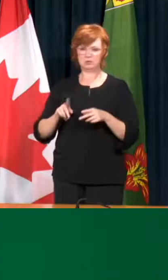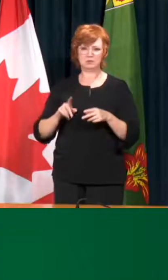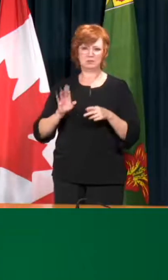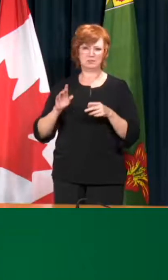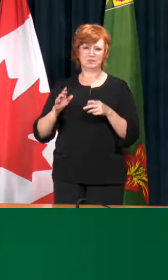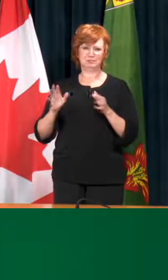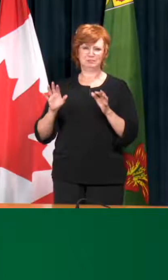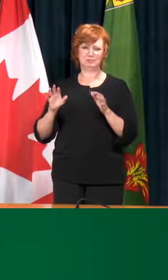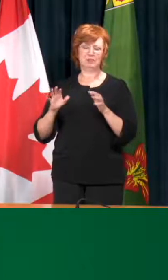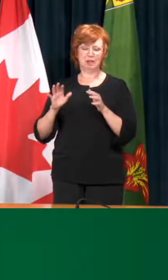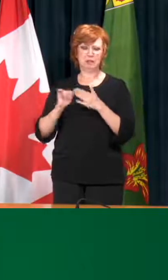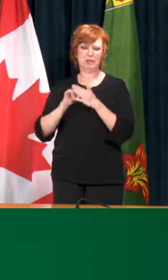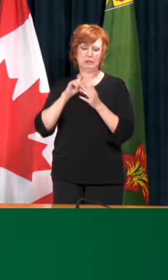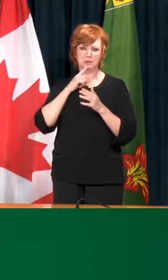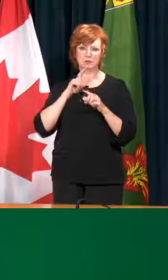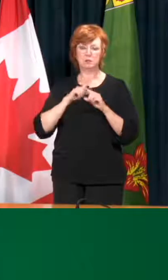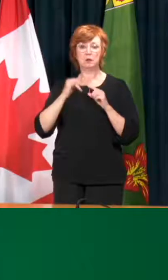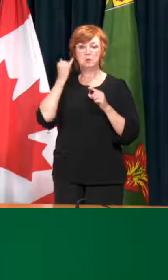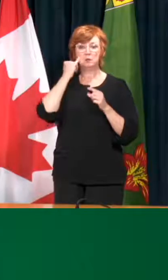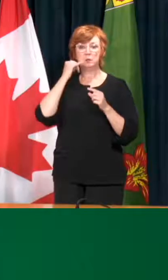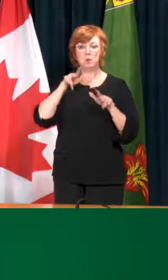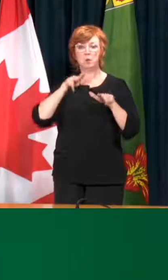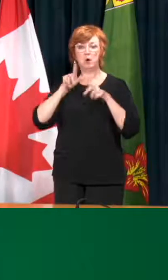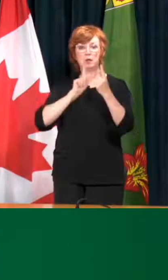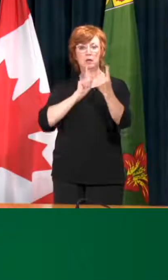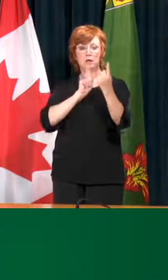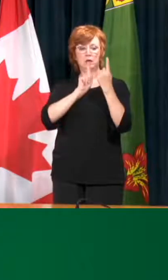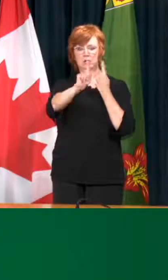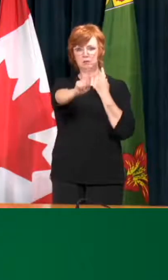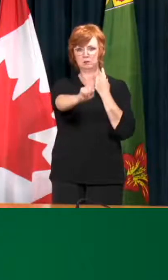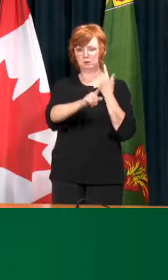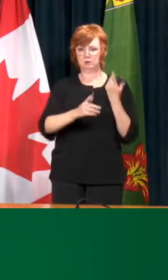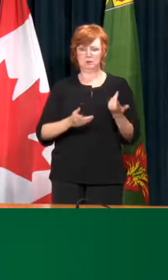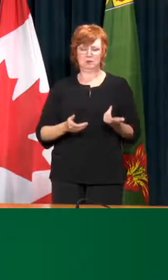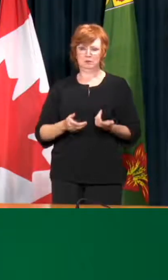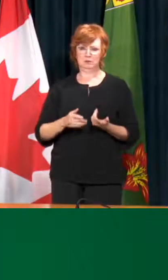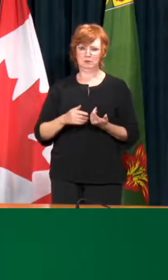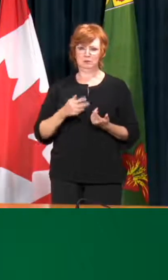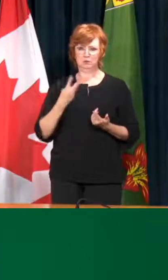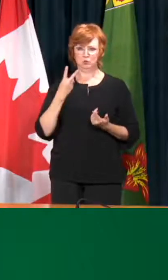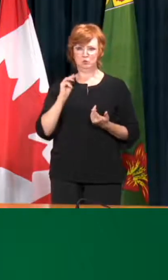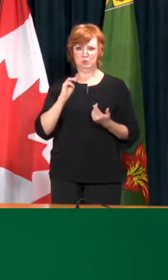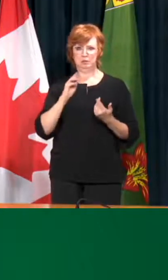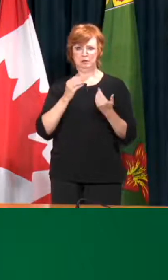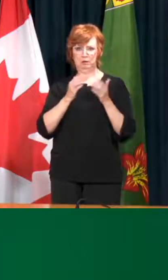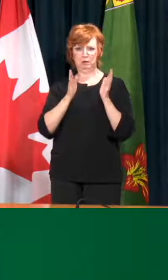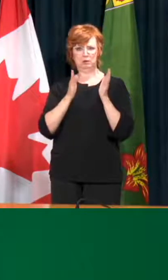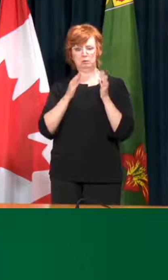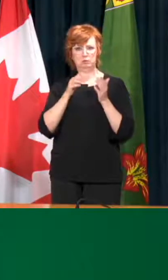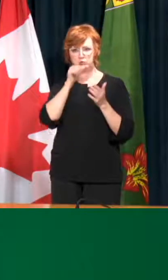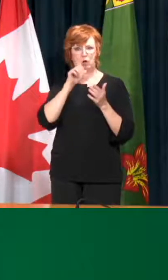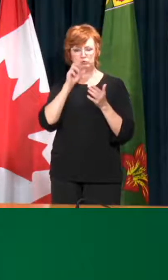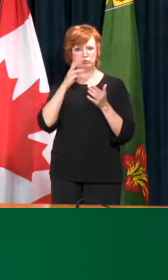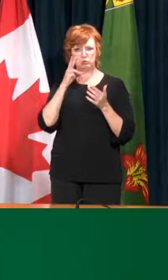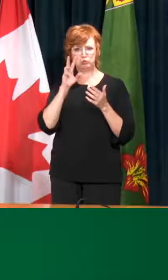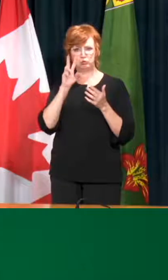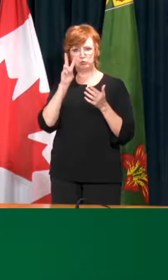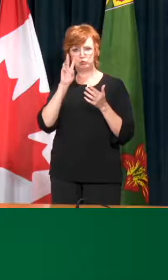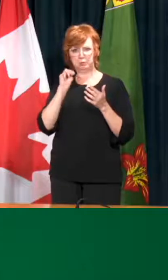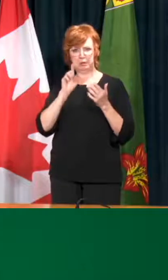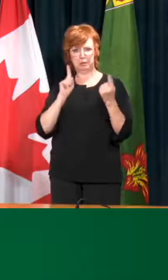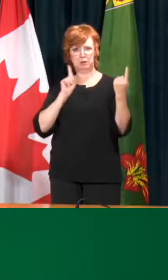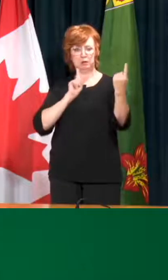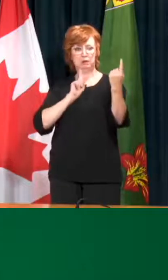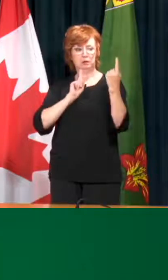someone even closer than 2 meters, passing by someone in an aisle, for example, generally the risk of transmission in those settings